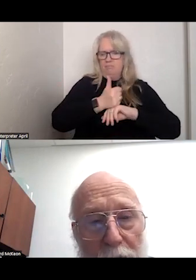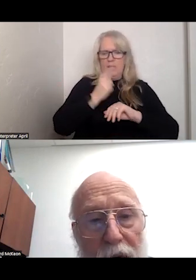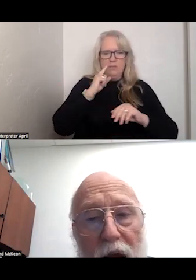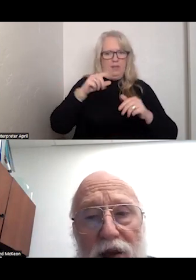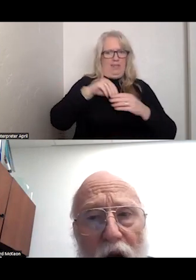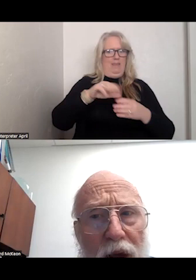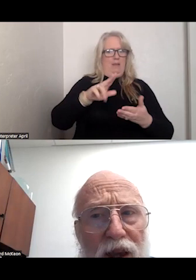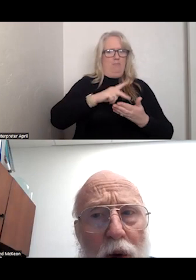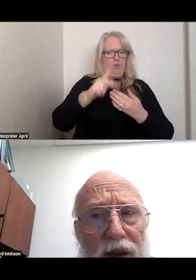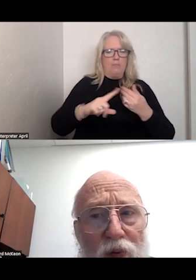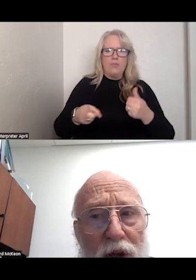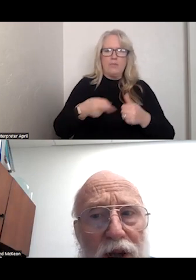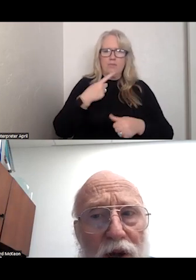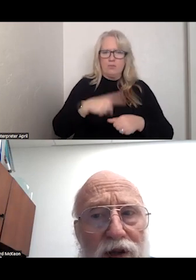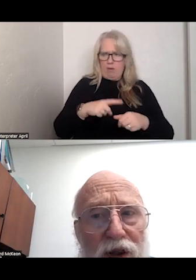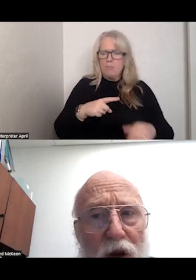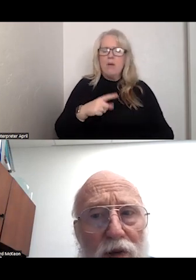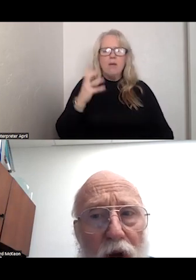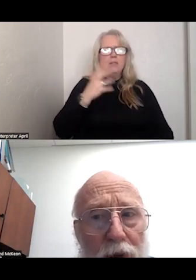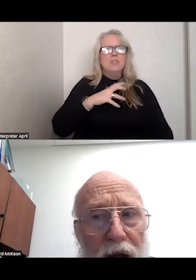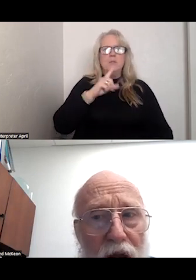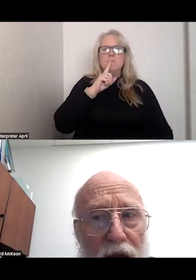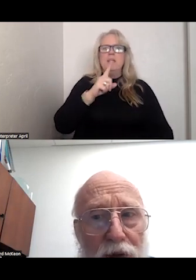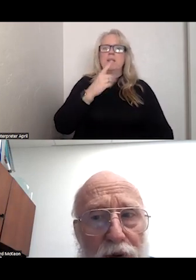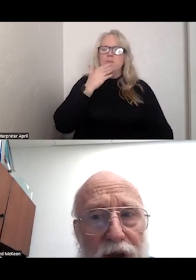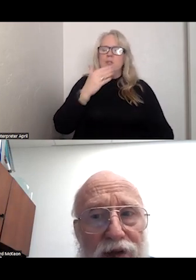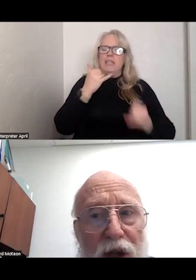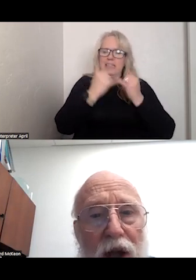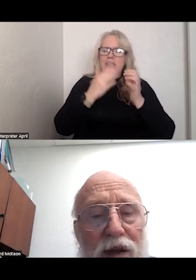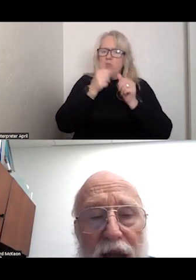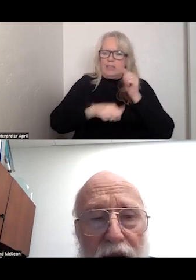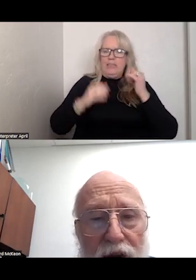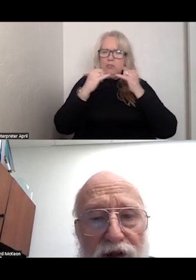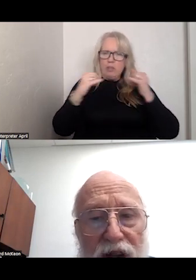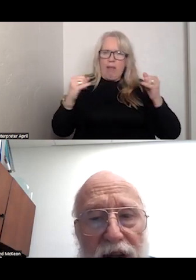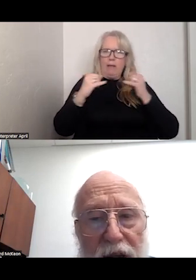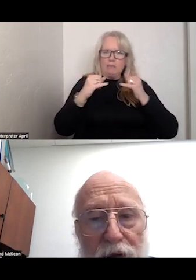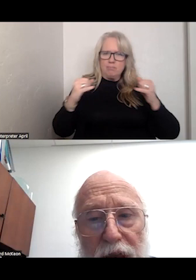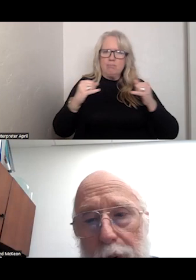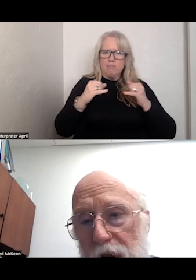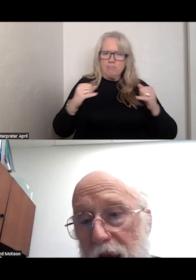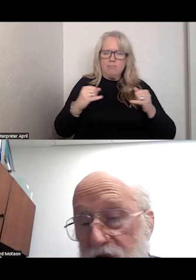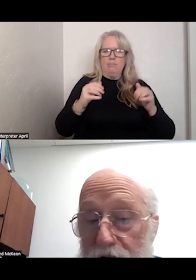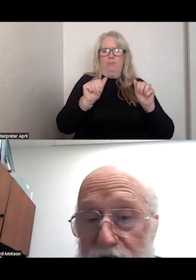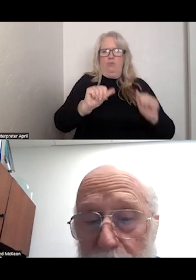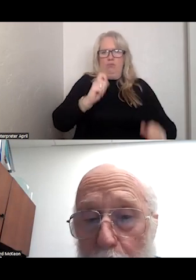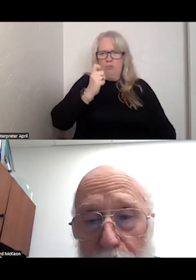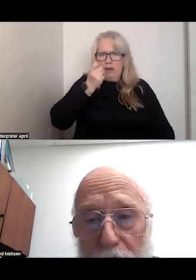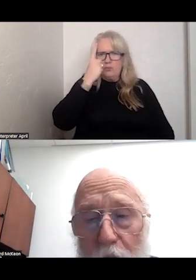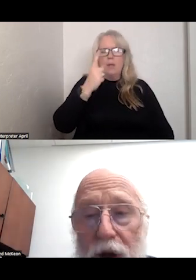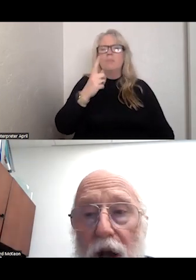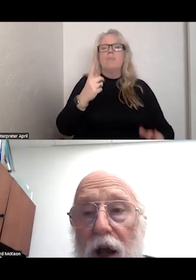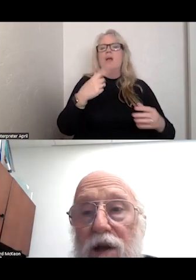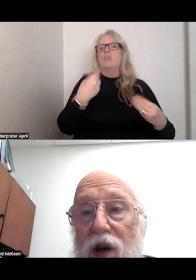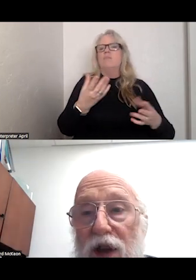first time. So, it's really good to go line by line through these to get an understanding of the implication. I'll just give you one